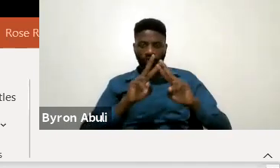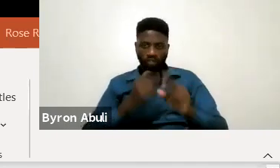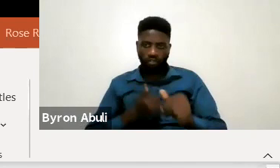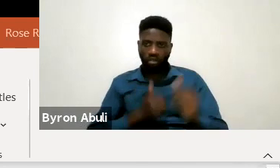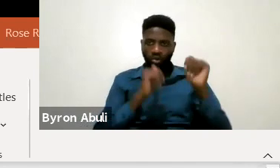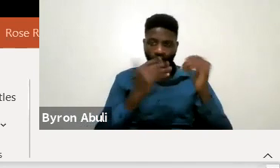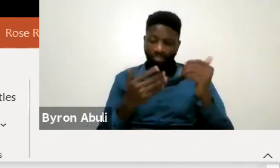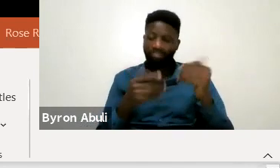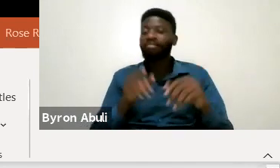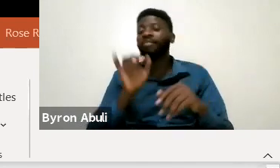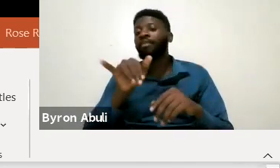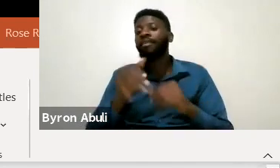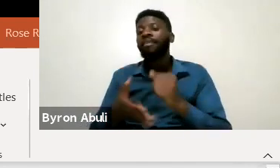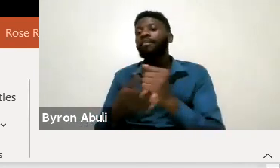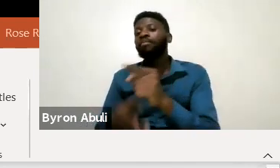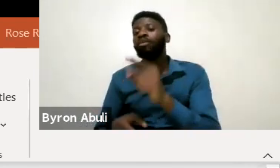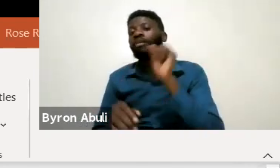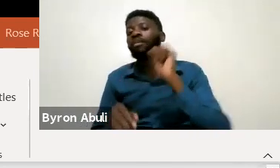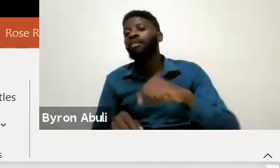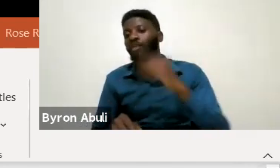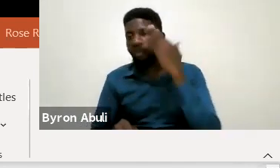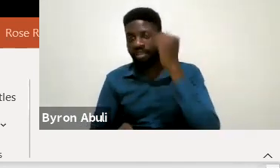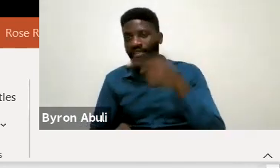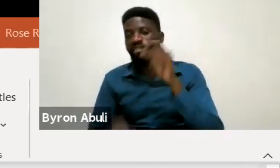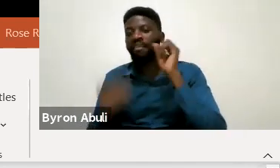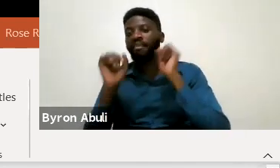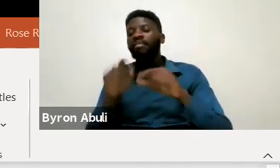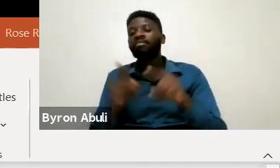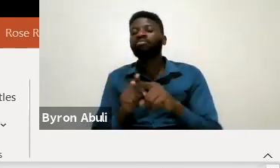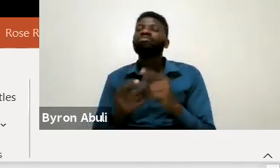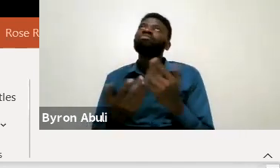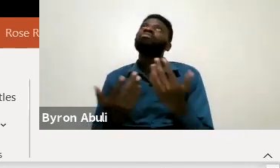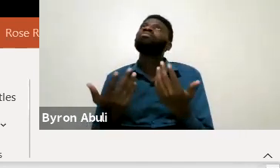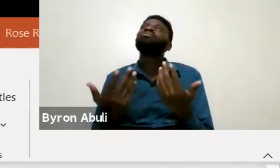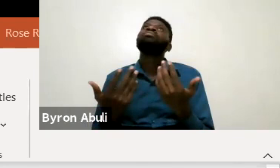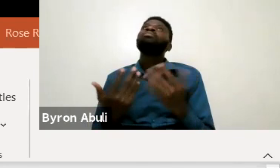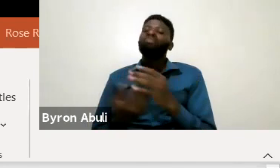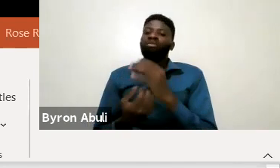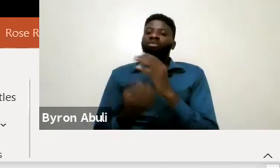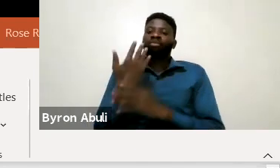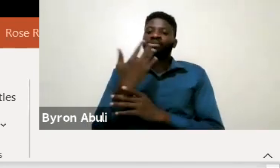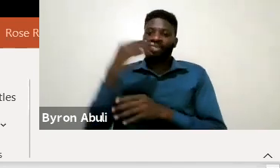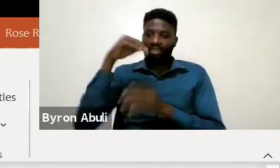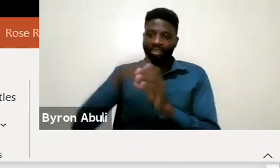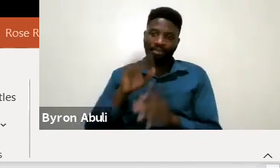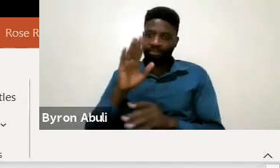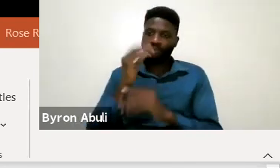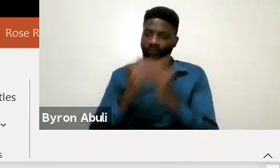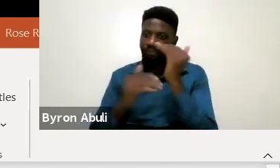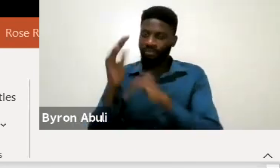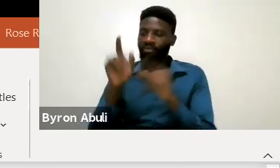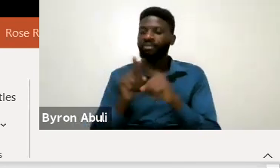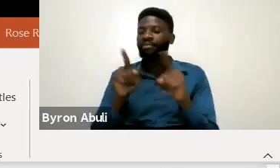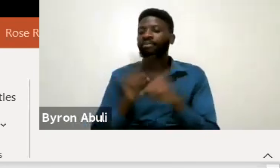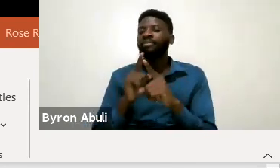really help you because you can be able now to grow within your profession, you grow within your family in all situations, because you